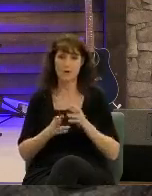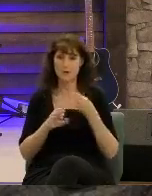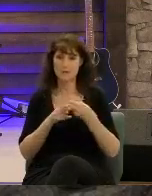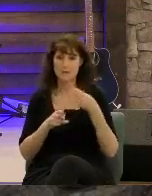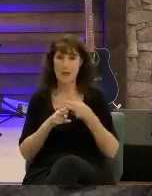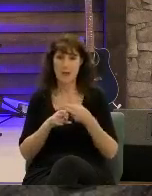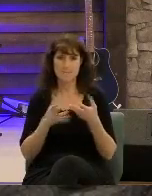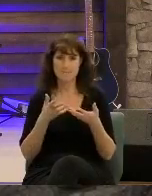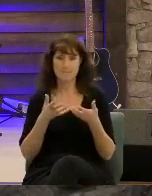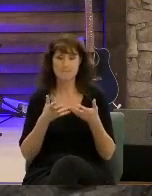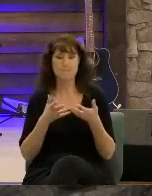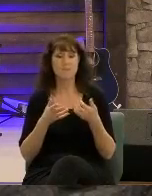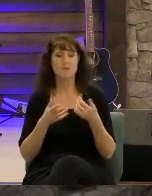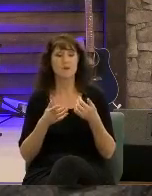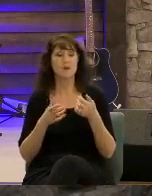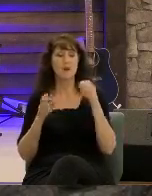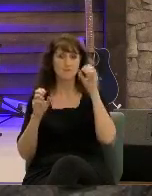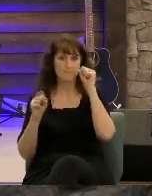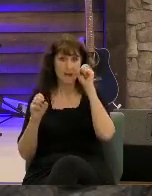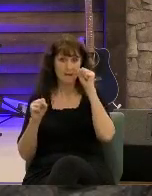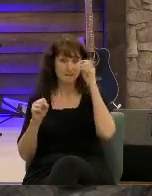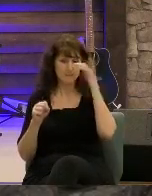he's an amazing man.